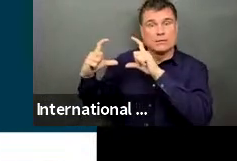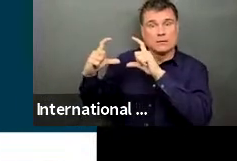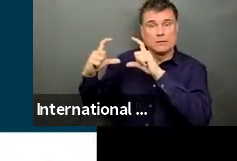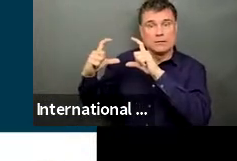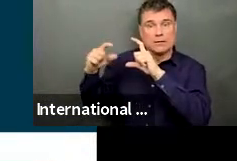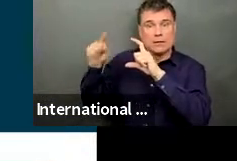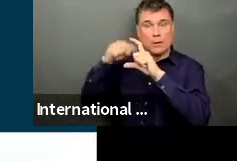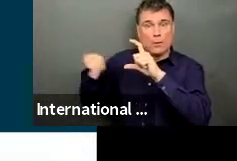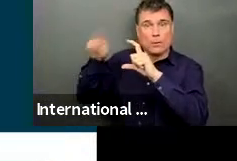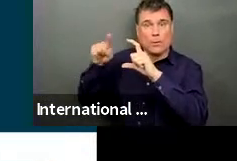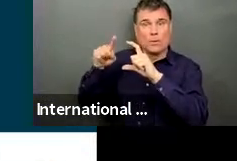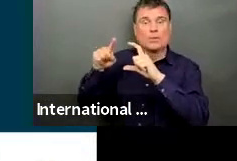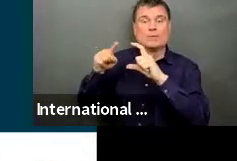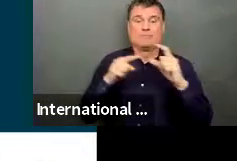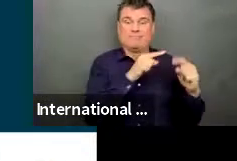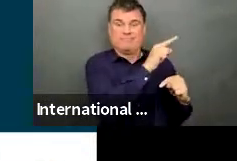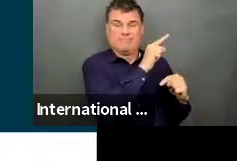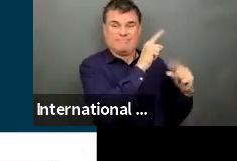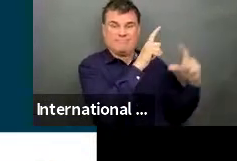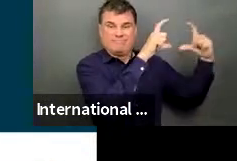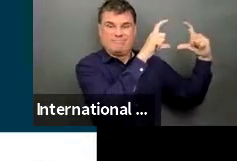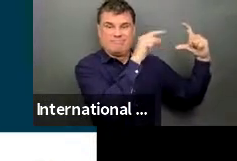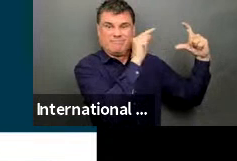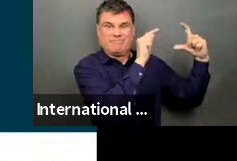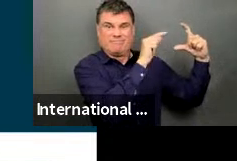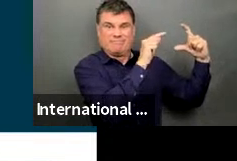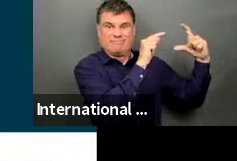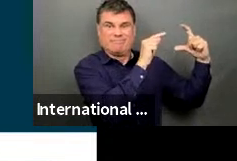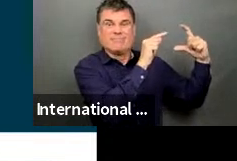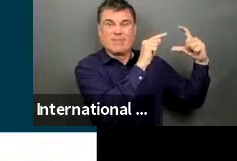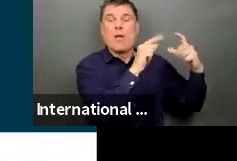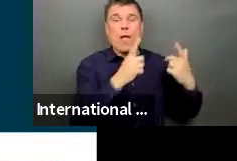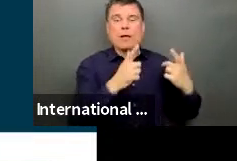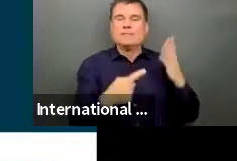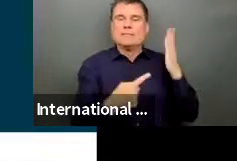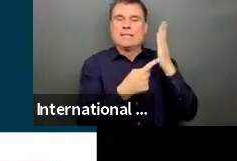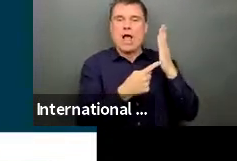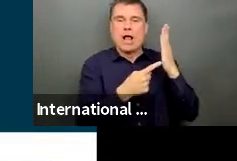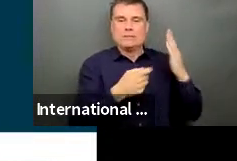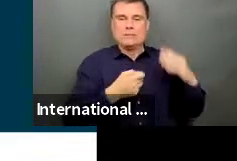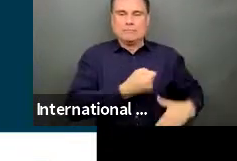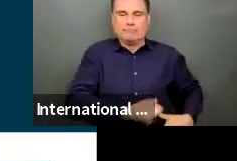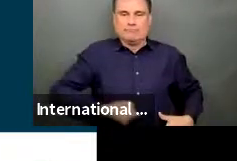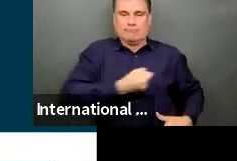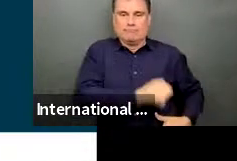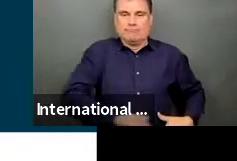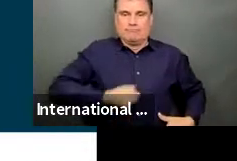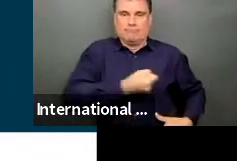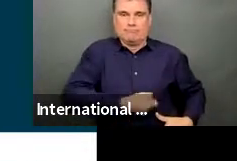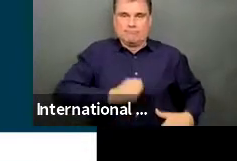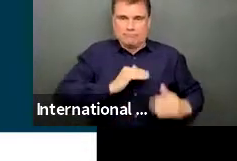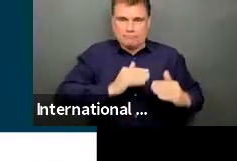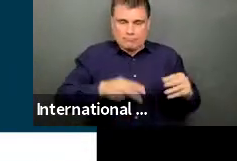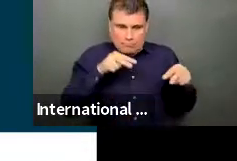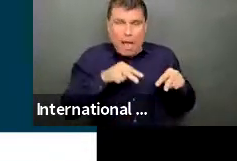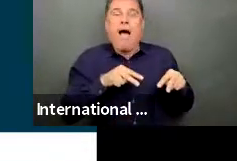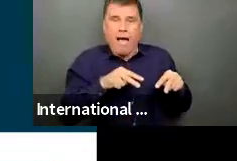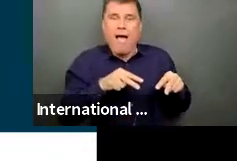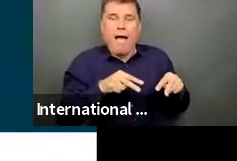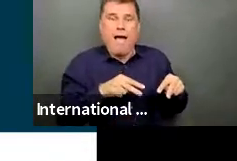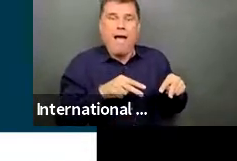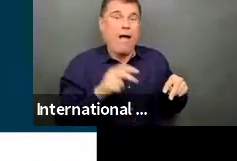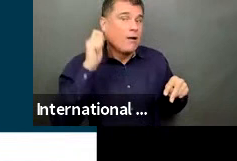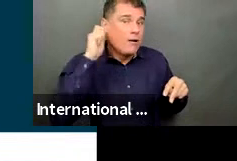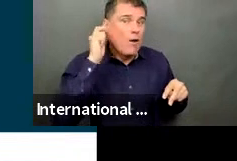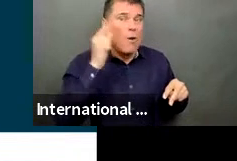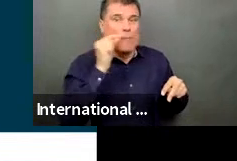fact that ultrasound, mostly ultrasound, has made possible for parents to know the sex of their child